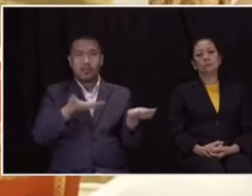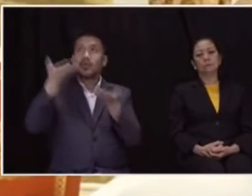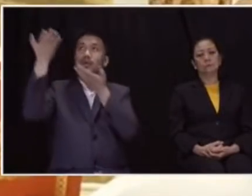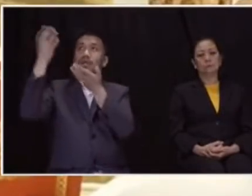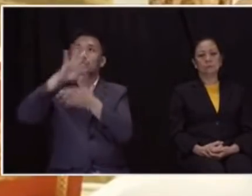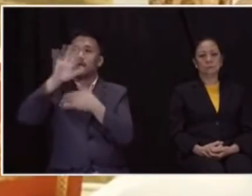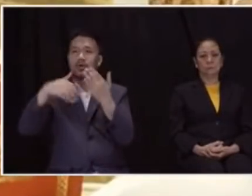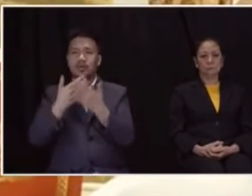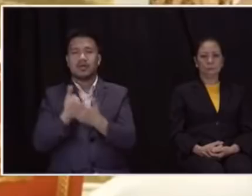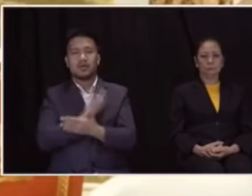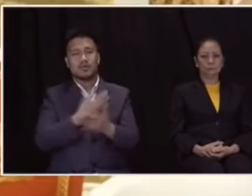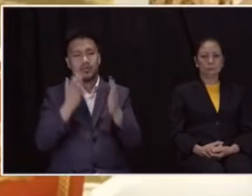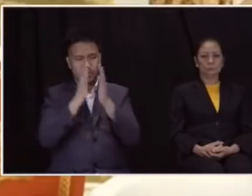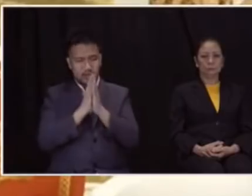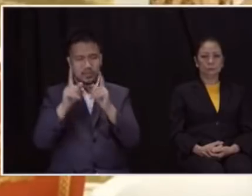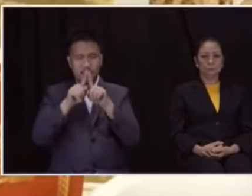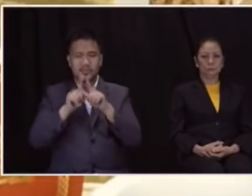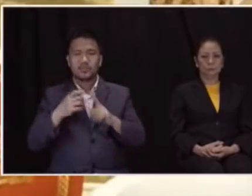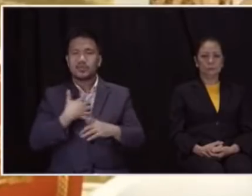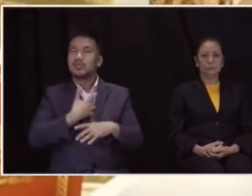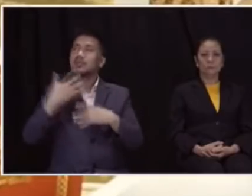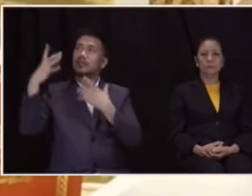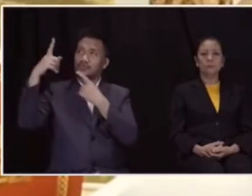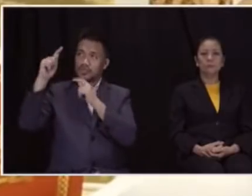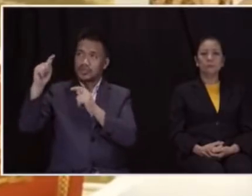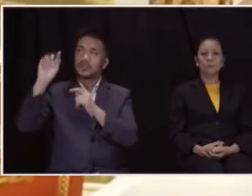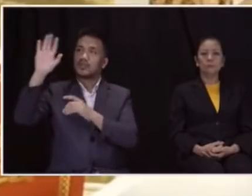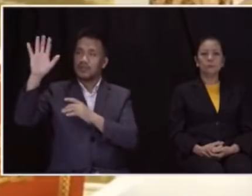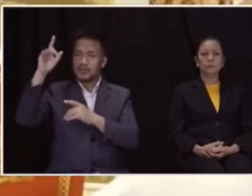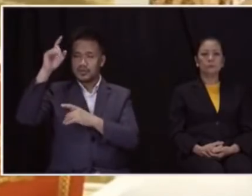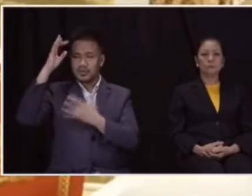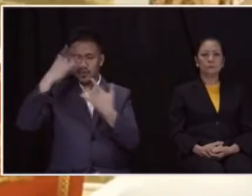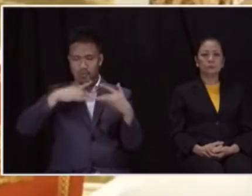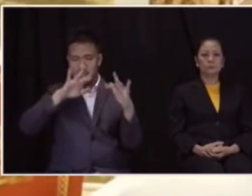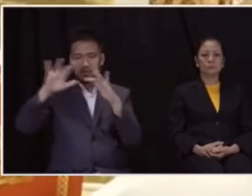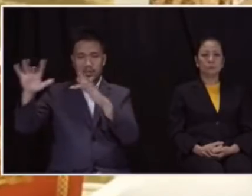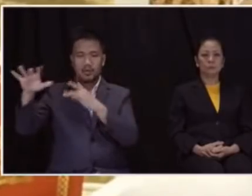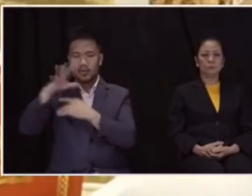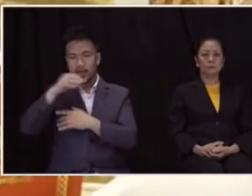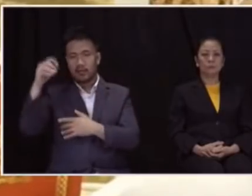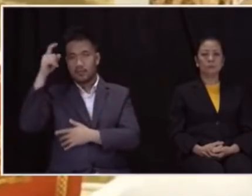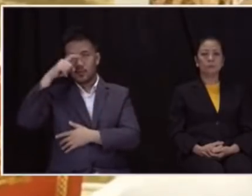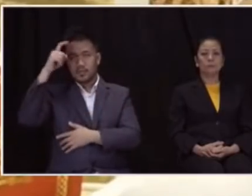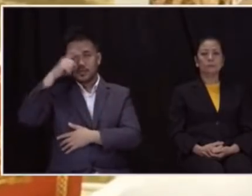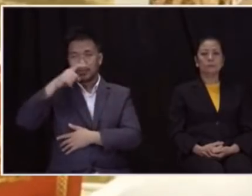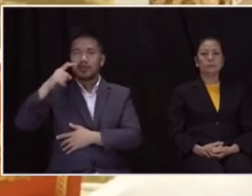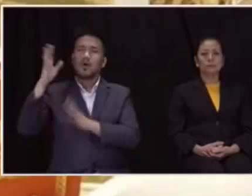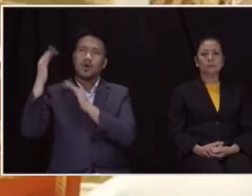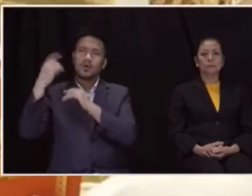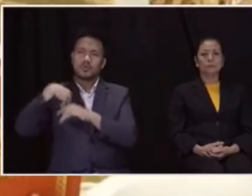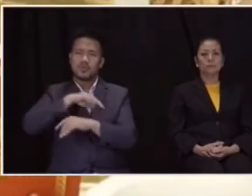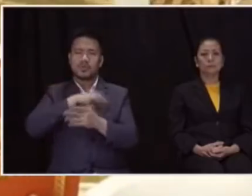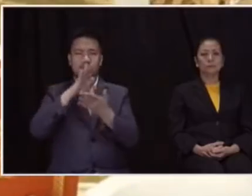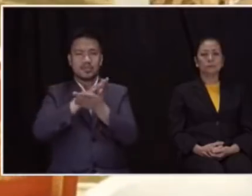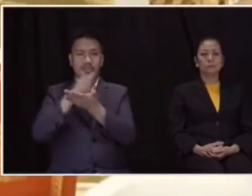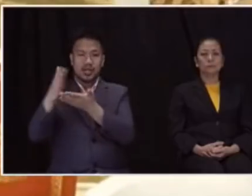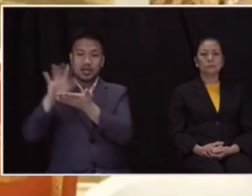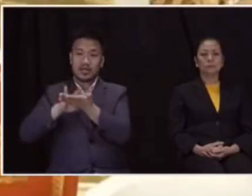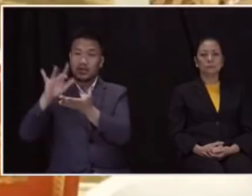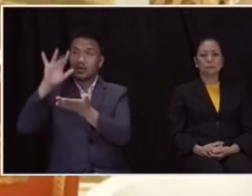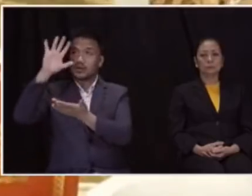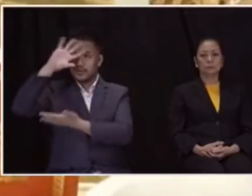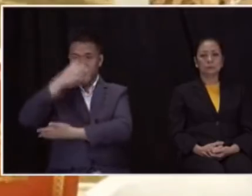petitions as we entrust in your mercy and wisdom. May we come to share the glory of your Son, who